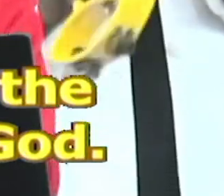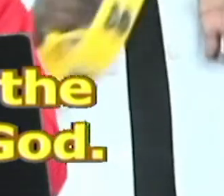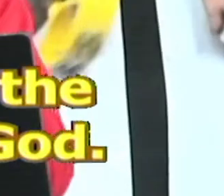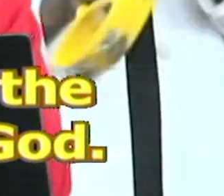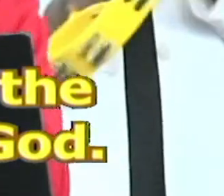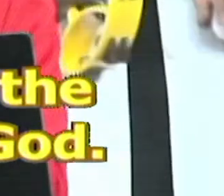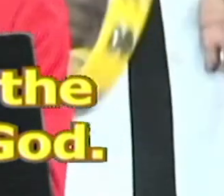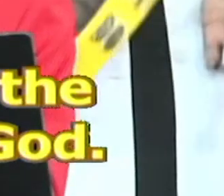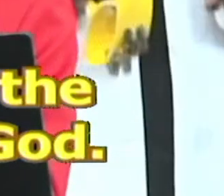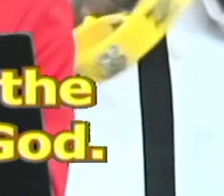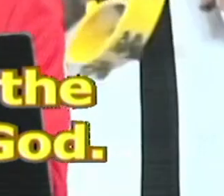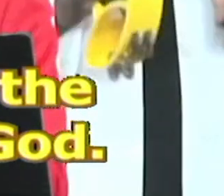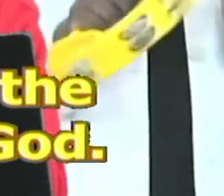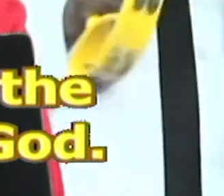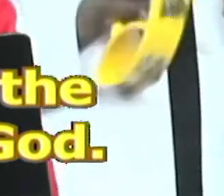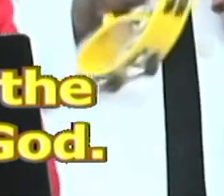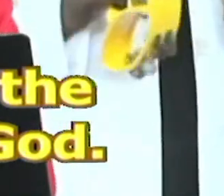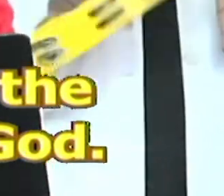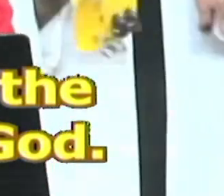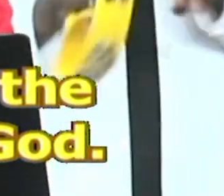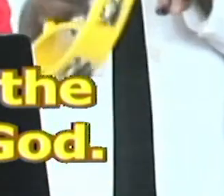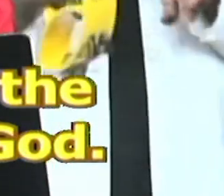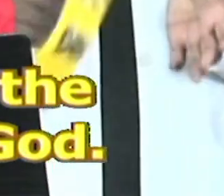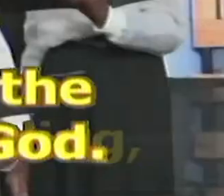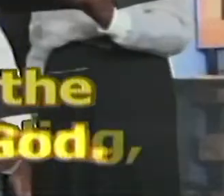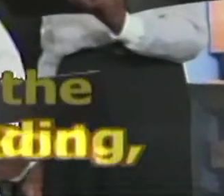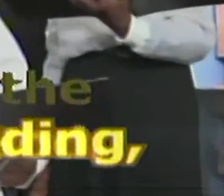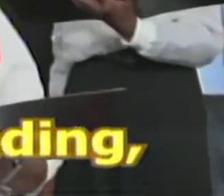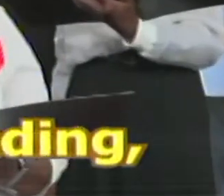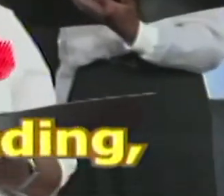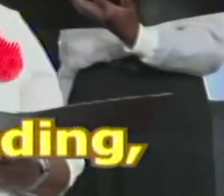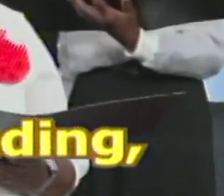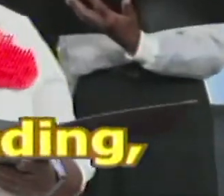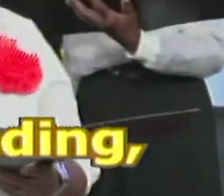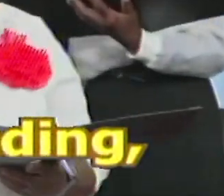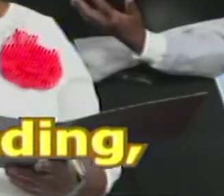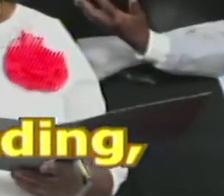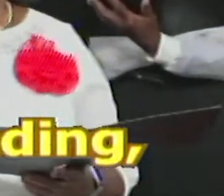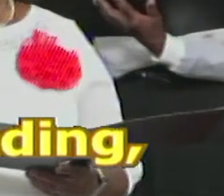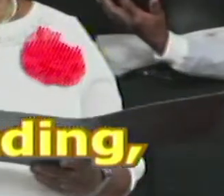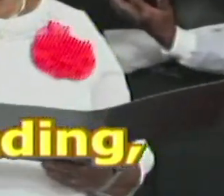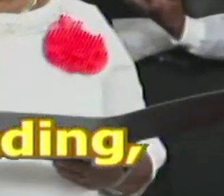the promises of God. Oh yes, I'm standing.